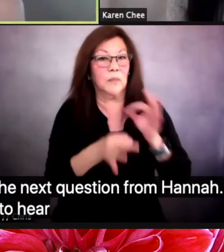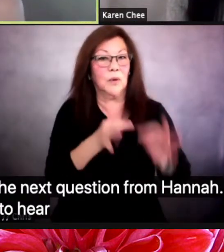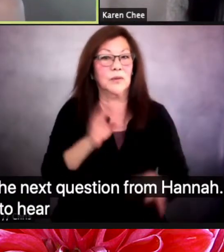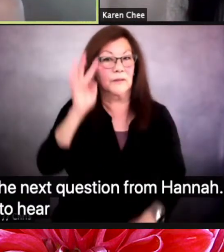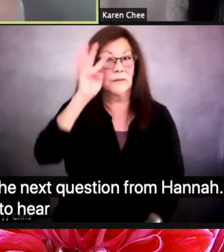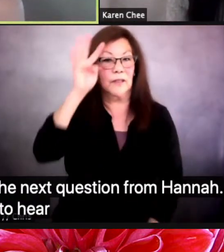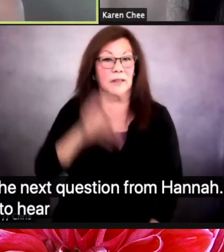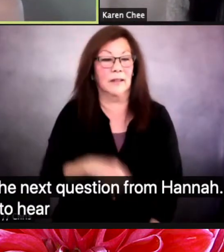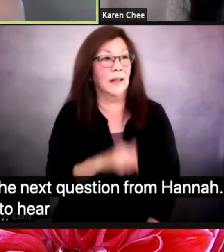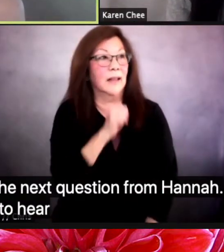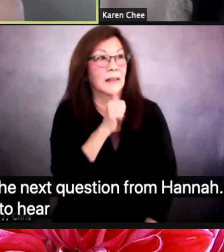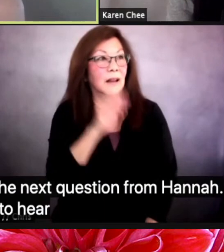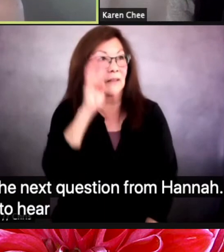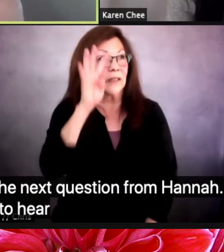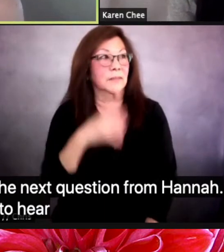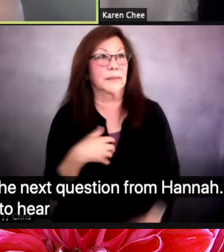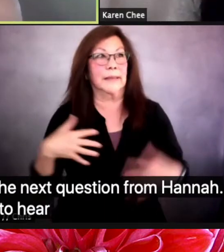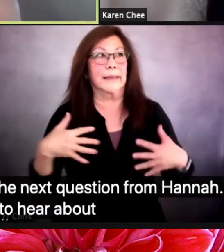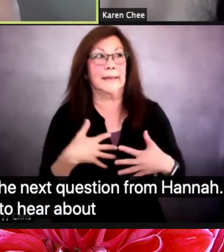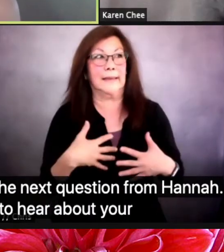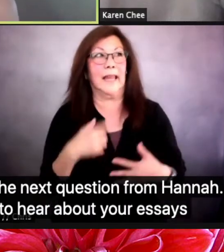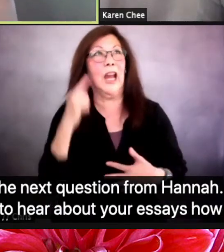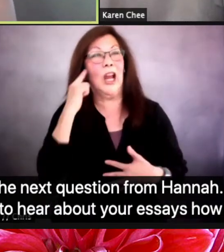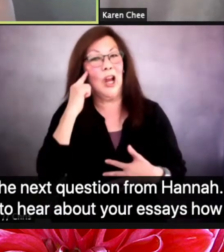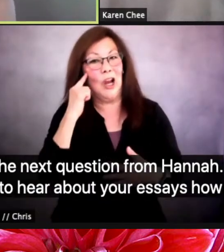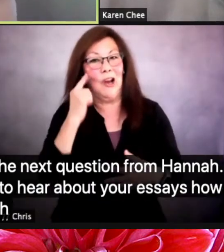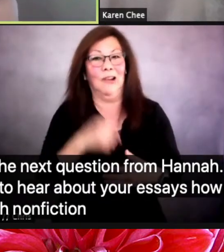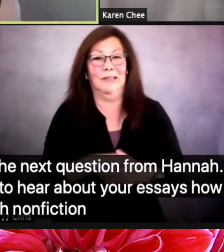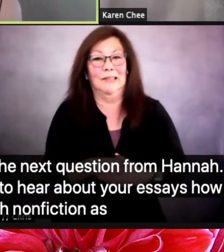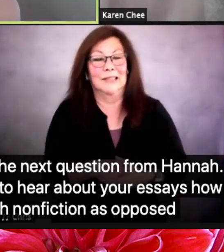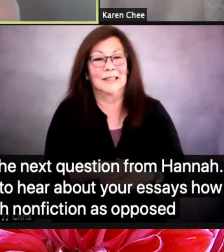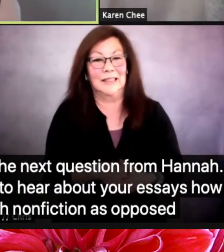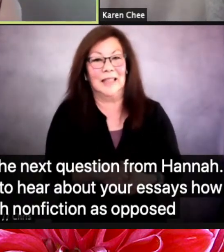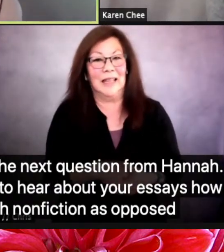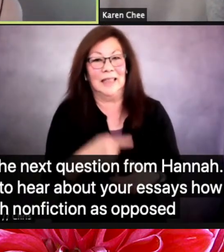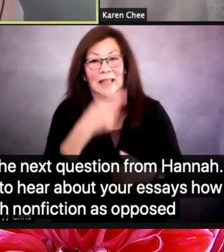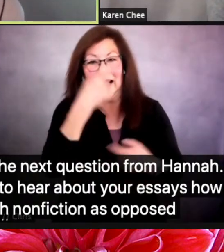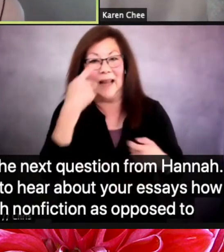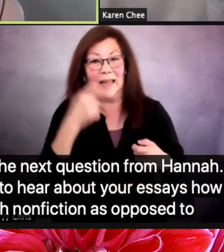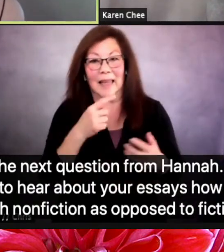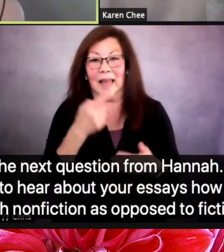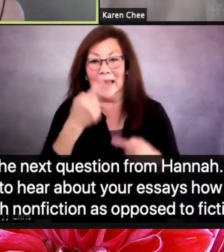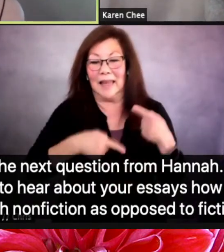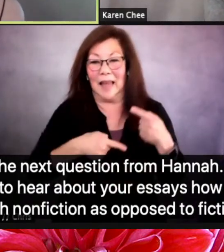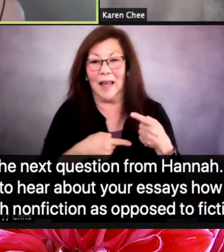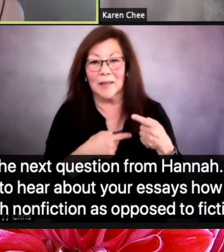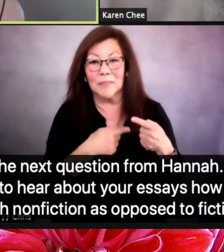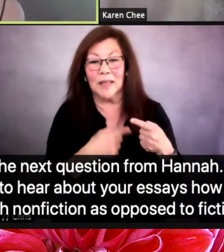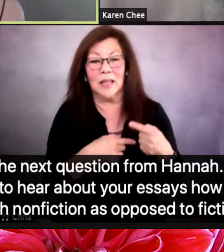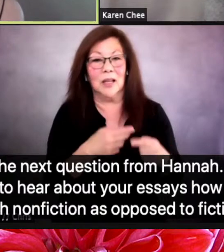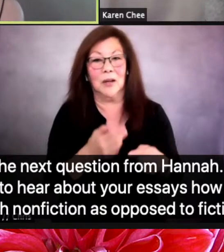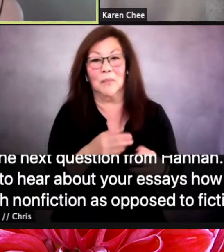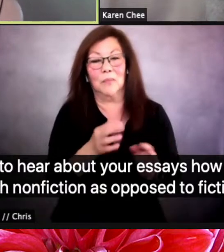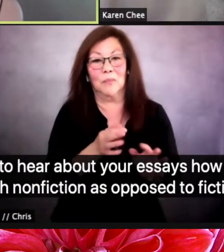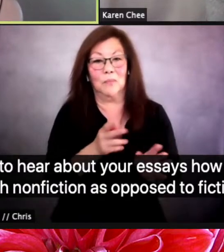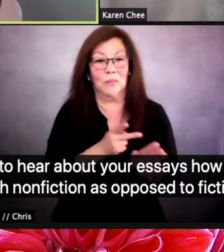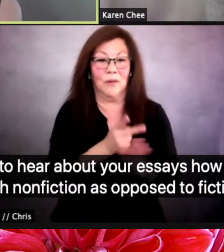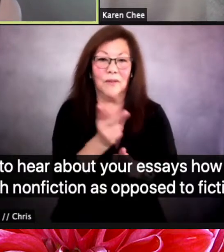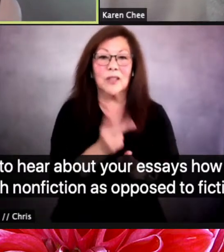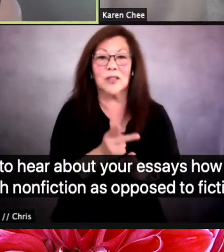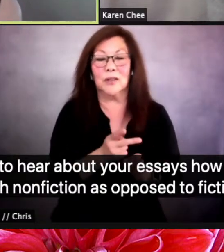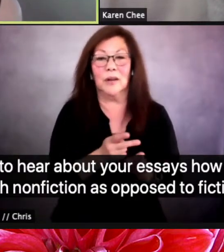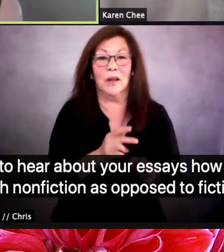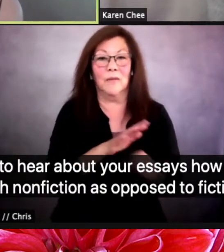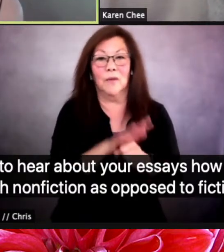Oh, nonfiction just makes me scared, man. I mean, that's why I can't be like a professional, a full-time